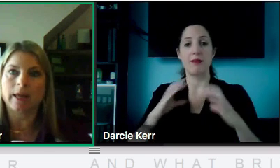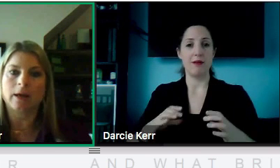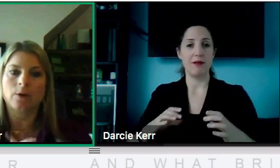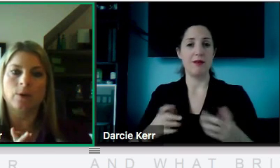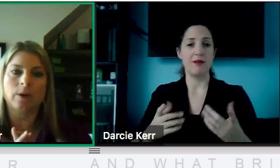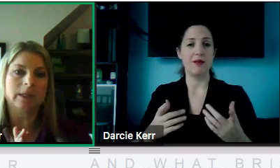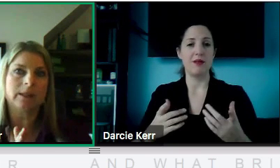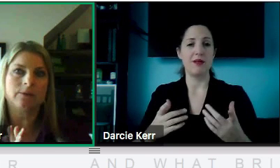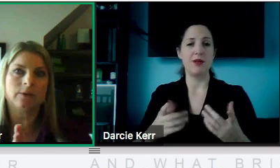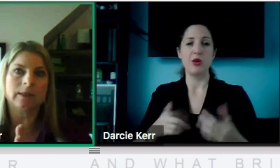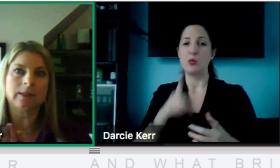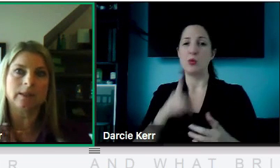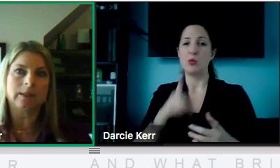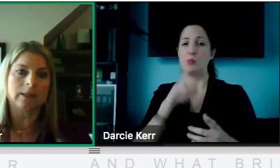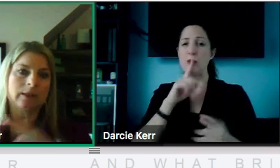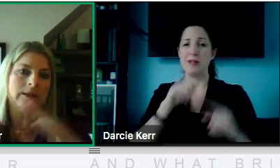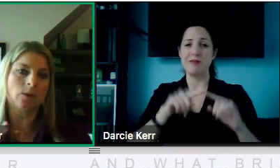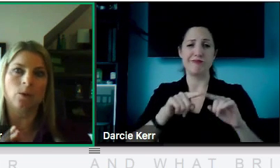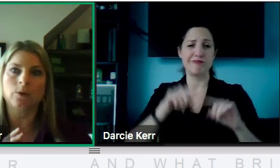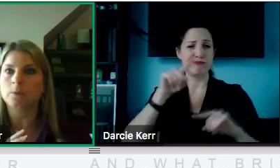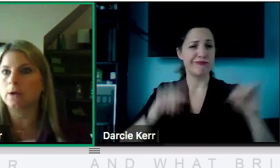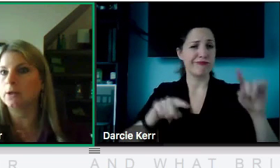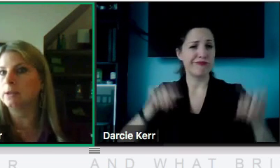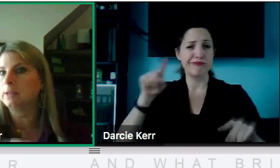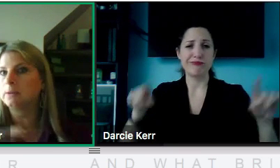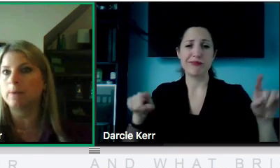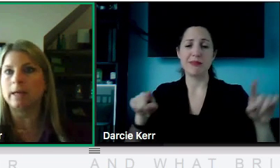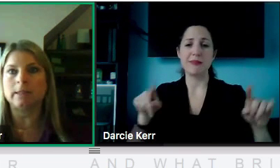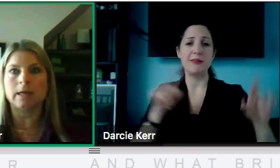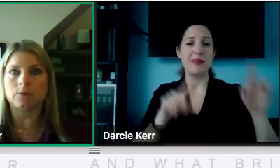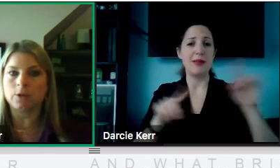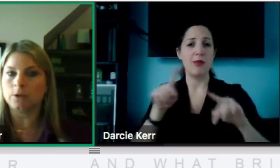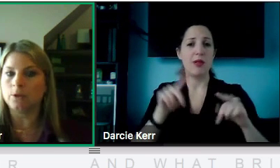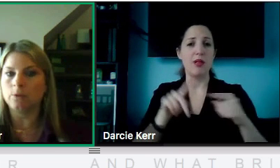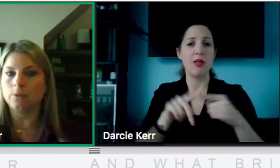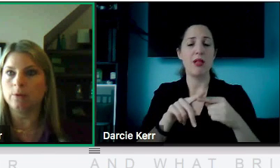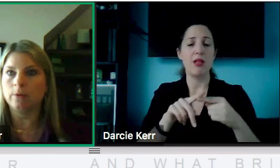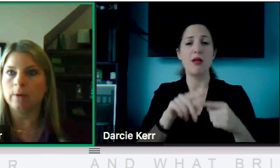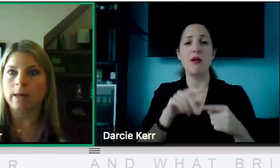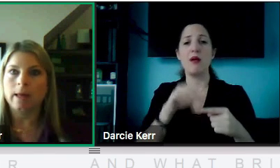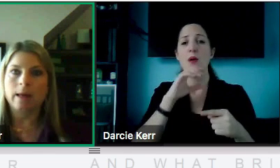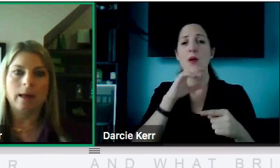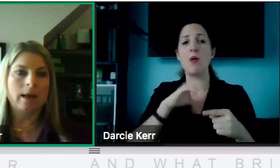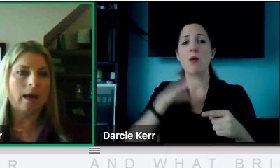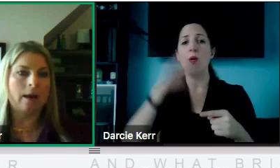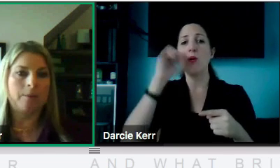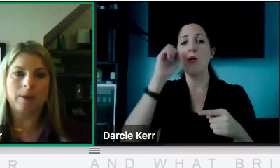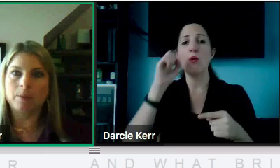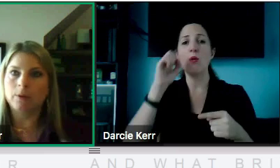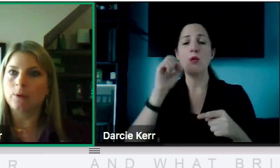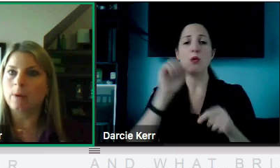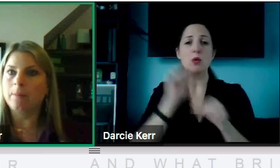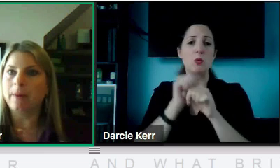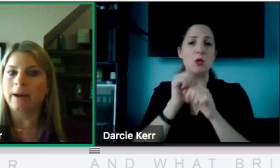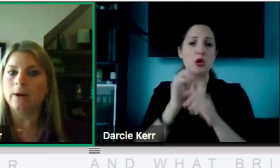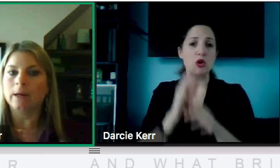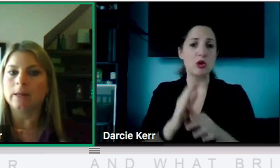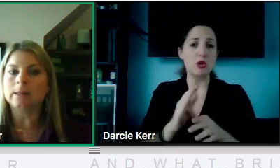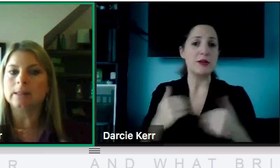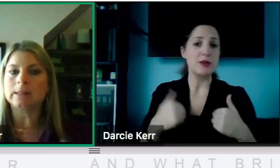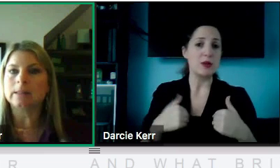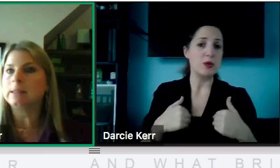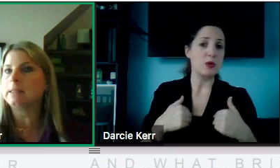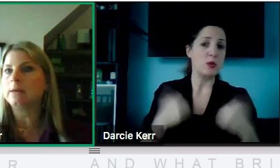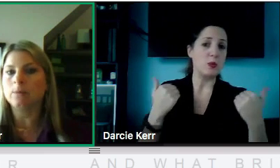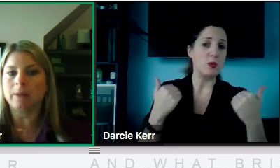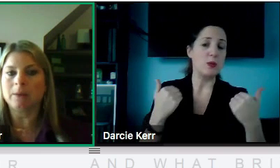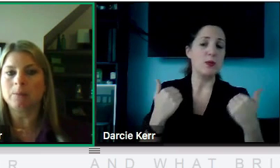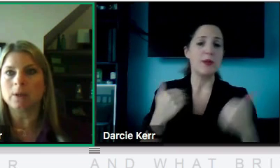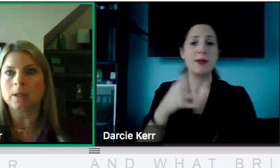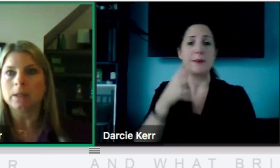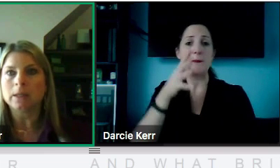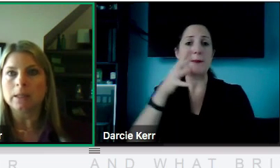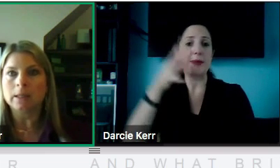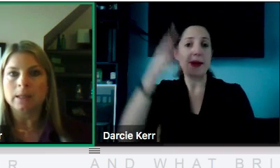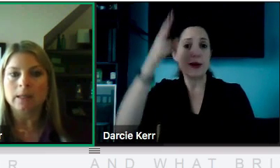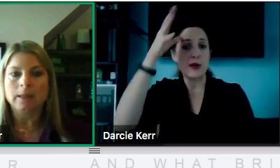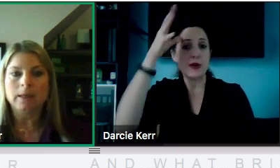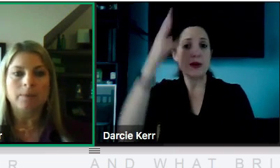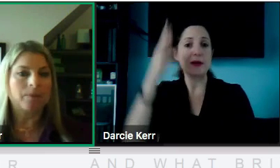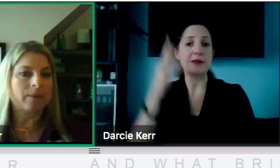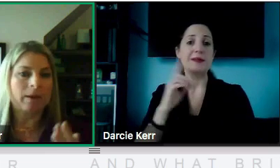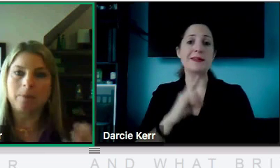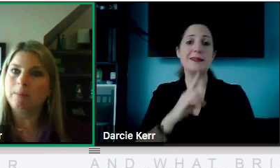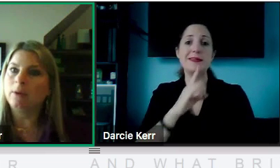so many different categories. For instance, older workers right down to youth, people who are parents, single